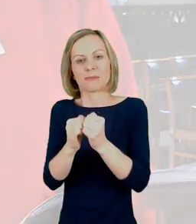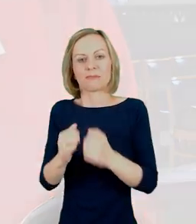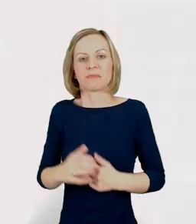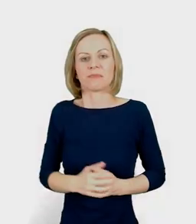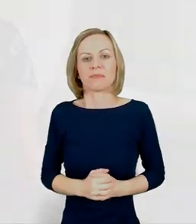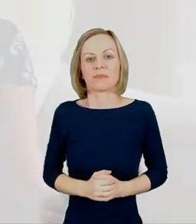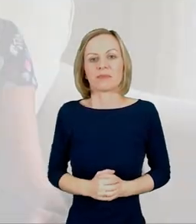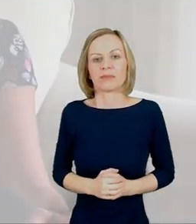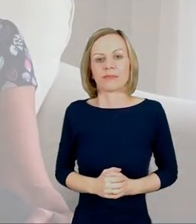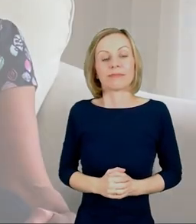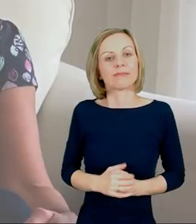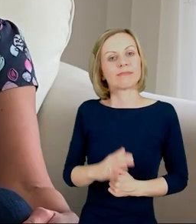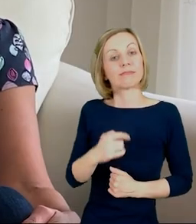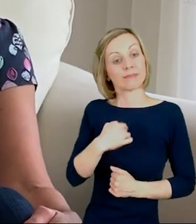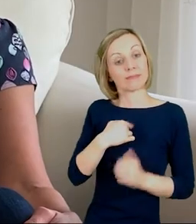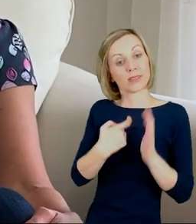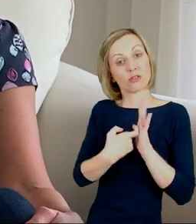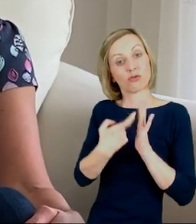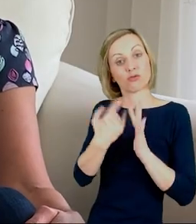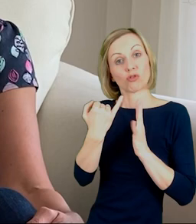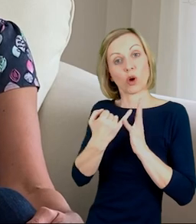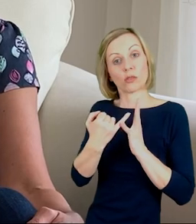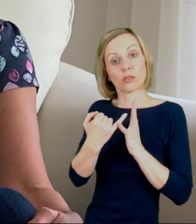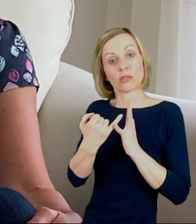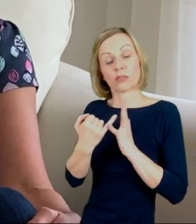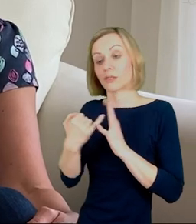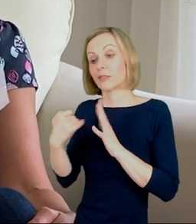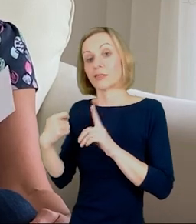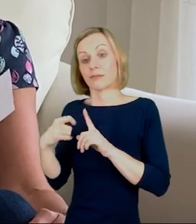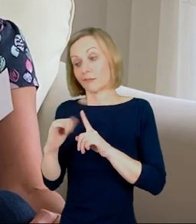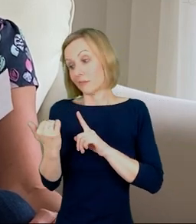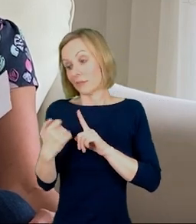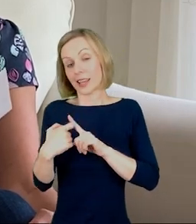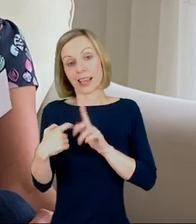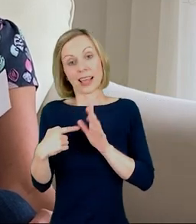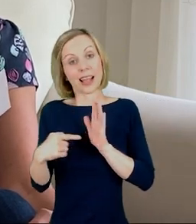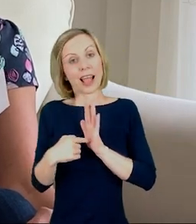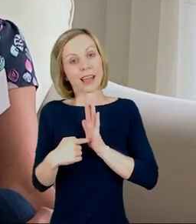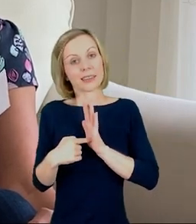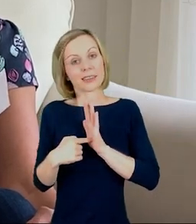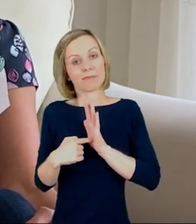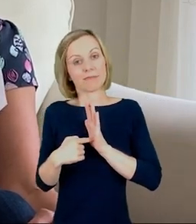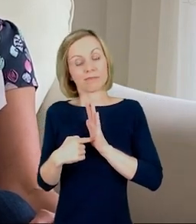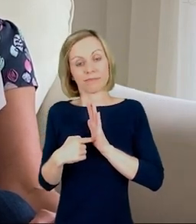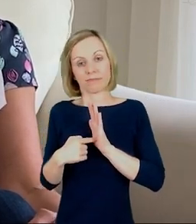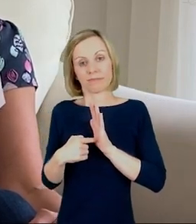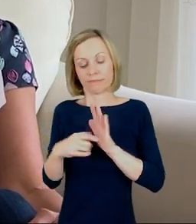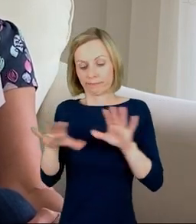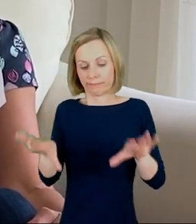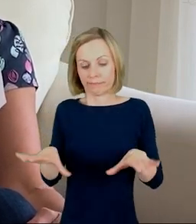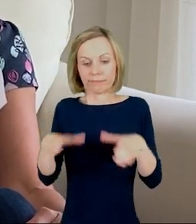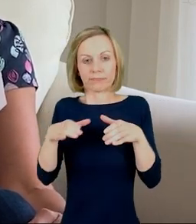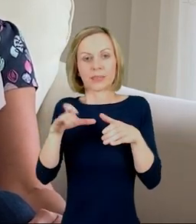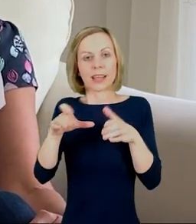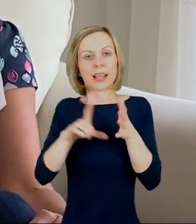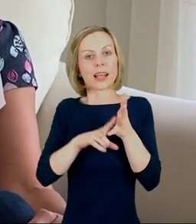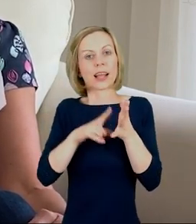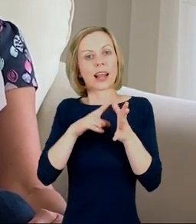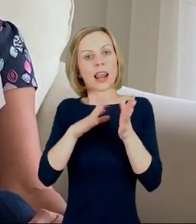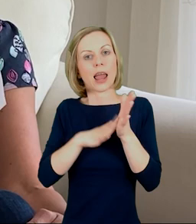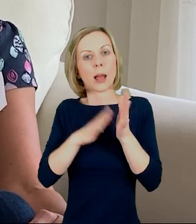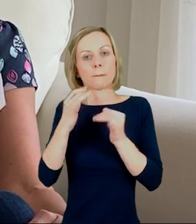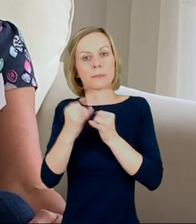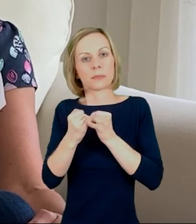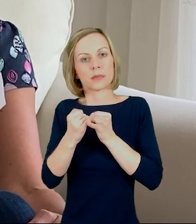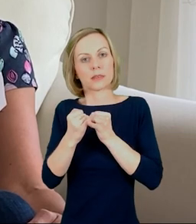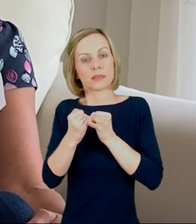Amen. Hi, my name's Roz, and this is Kat. We belong to an organisation called CLAMS, which stands for